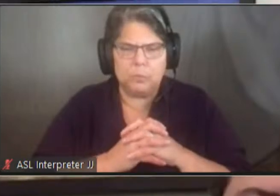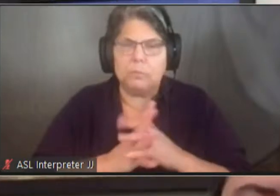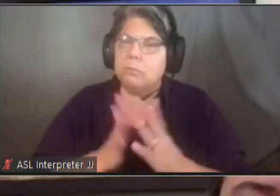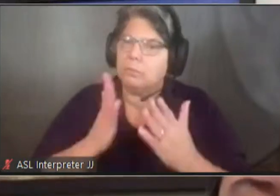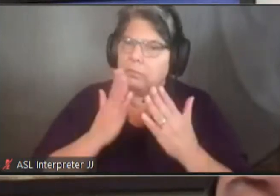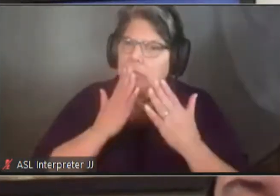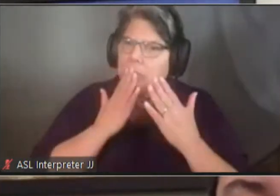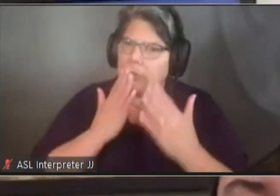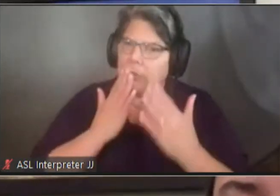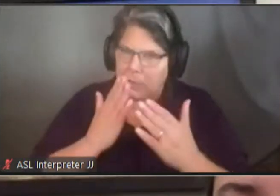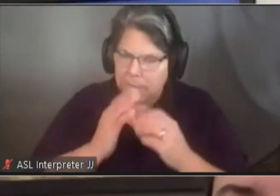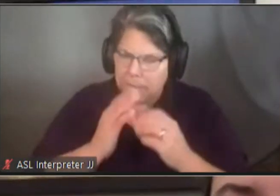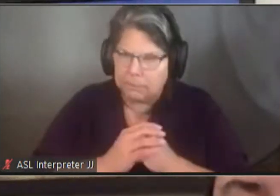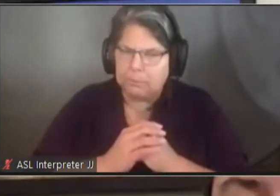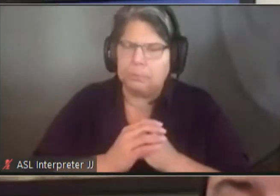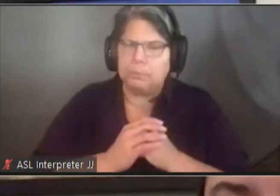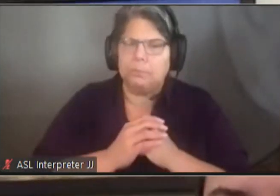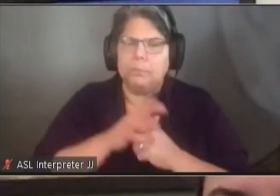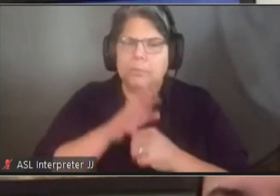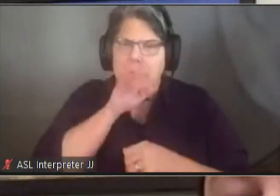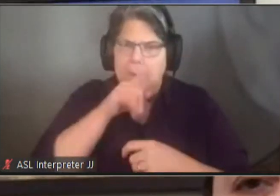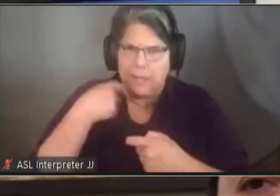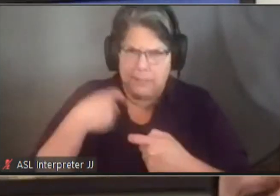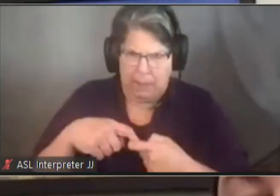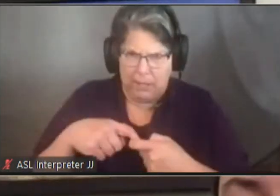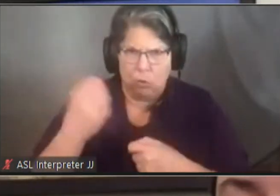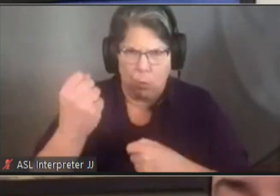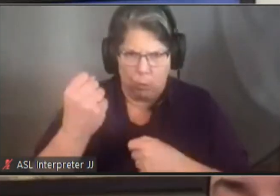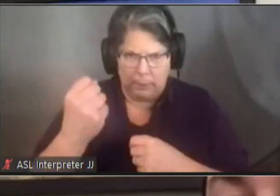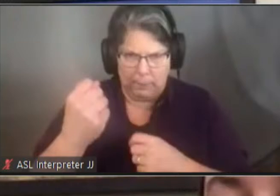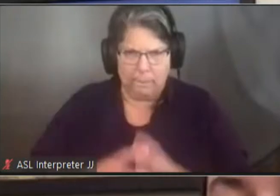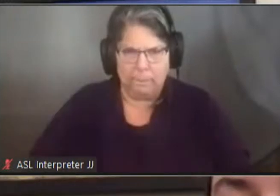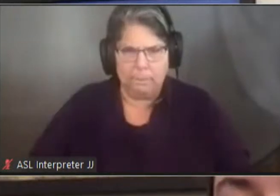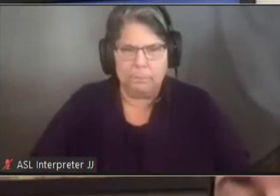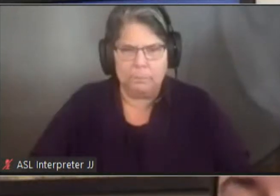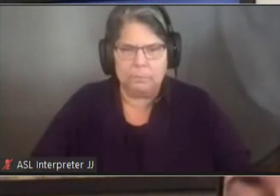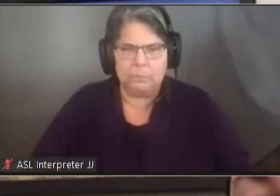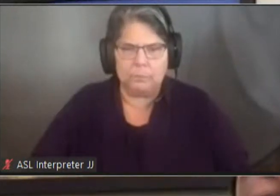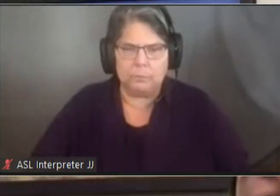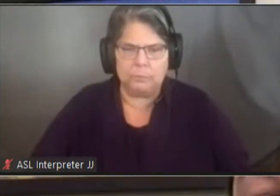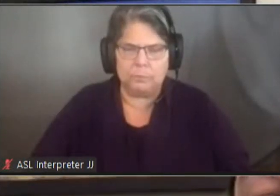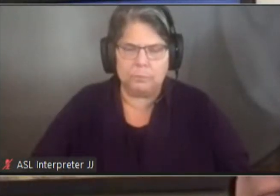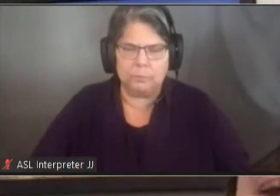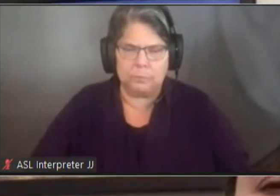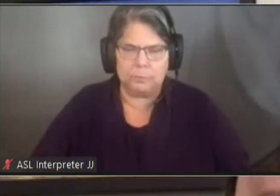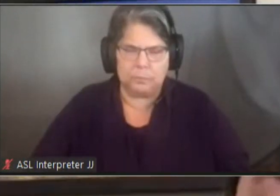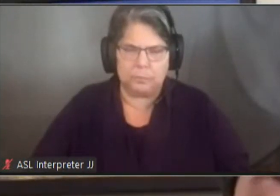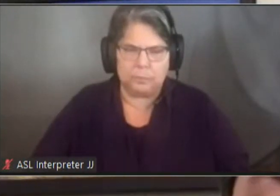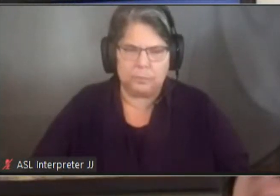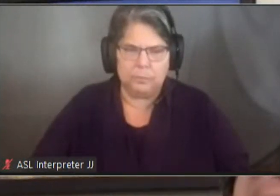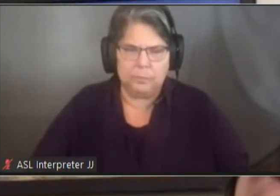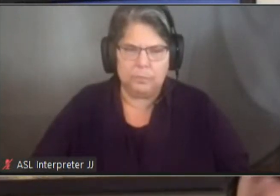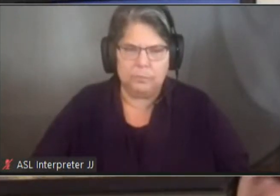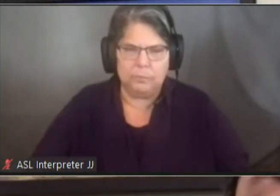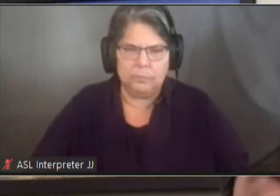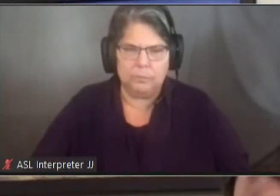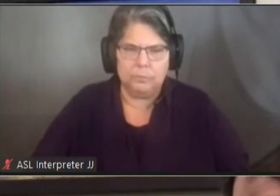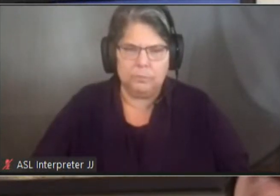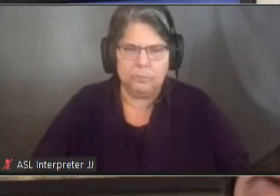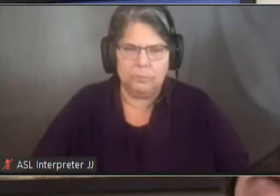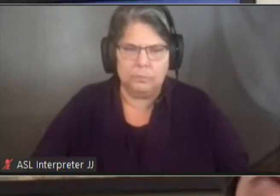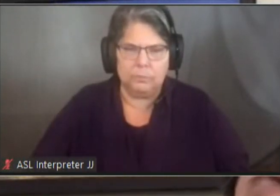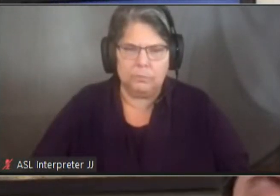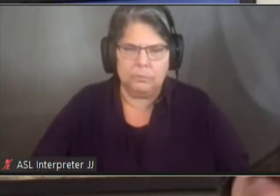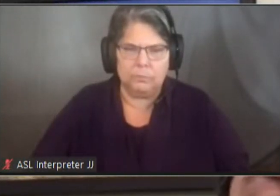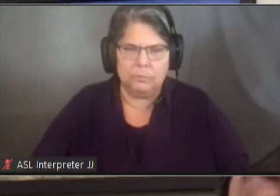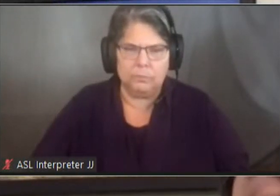Gracias. Y la segunda pregunta es, ¿por qué alguna gente tiene reacciones